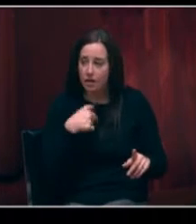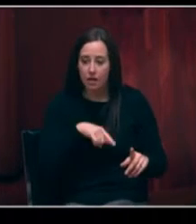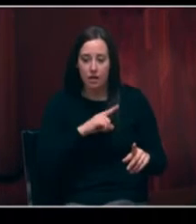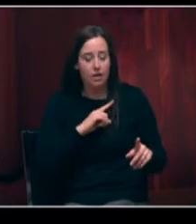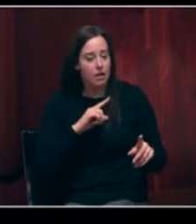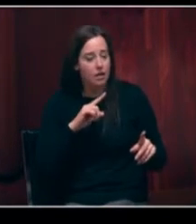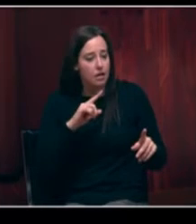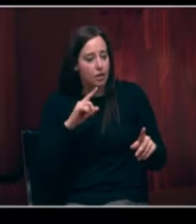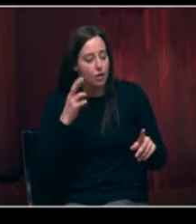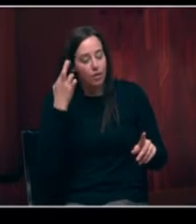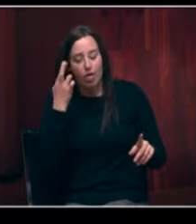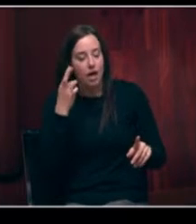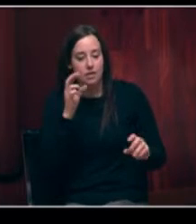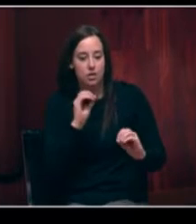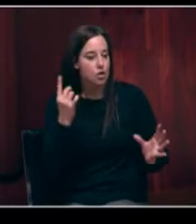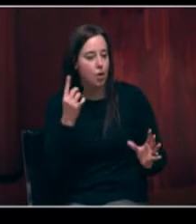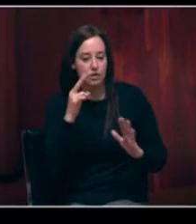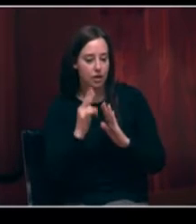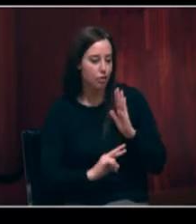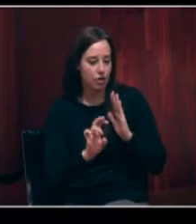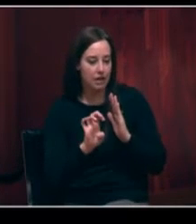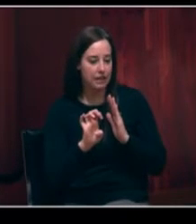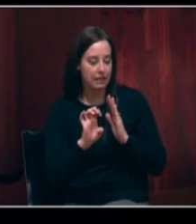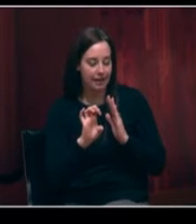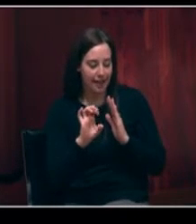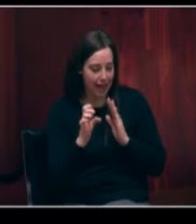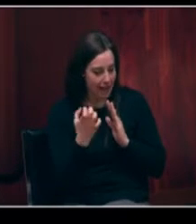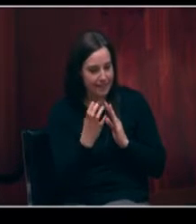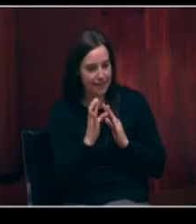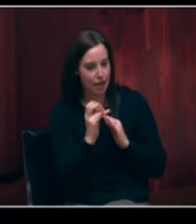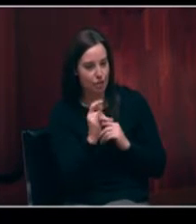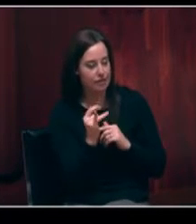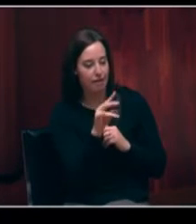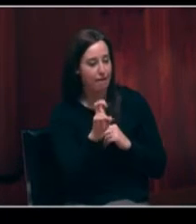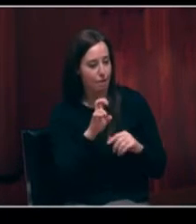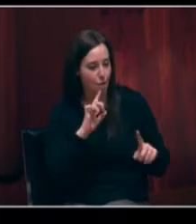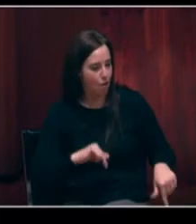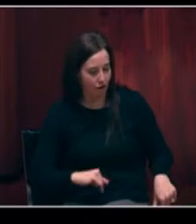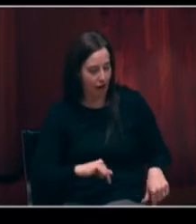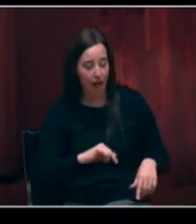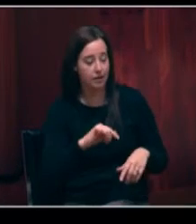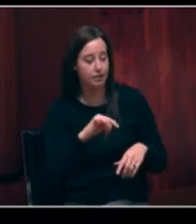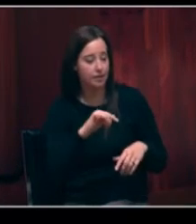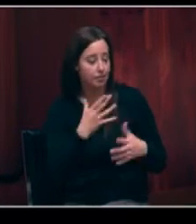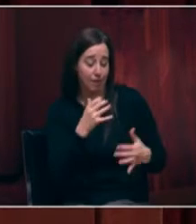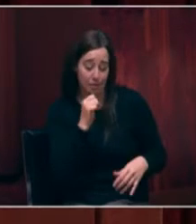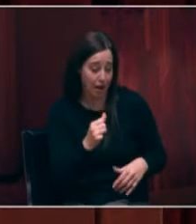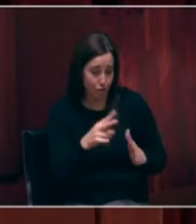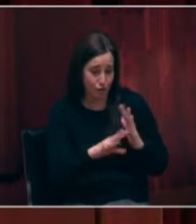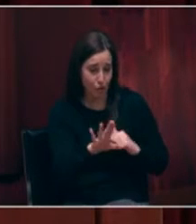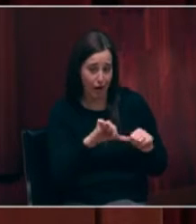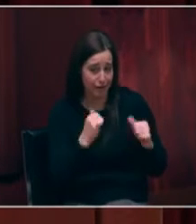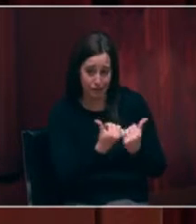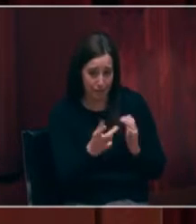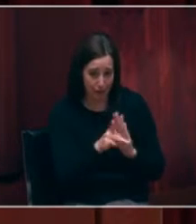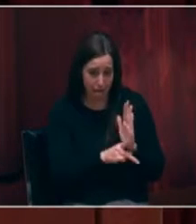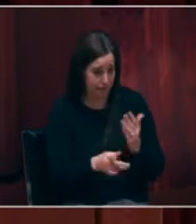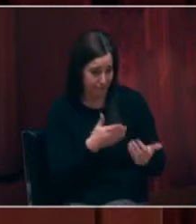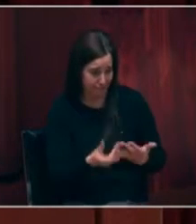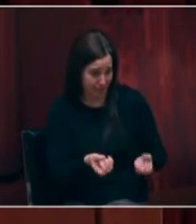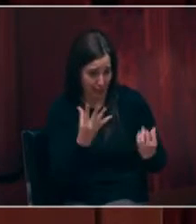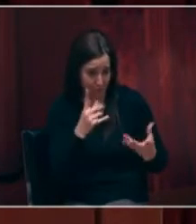executive order. Nobody's going to read the CFR, and probably nobody's even going to read your agency policies, no matter how much work you put into them. But everybody's going to